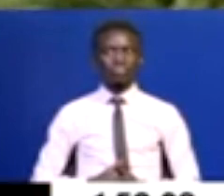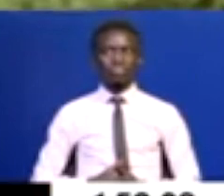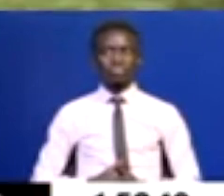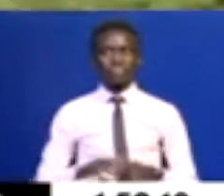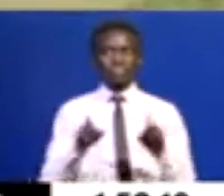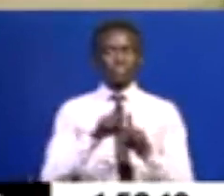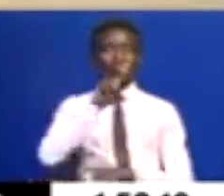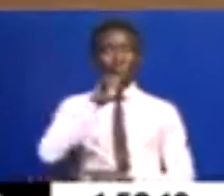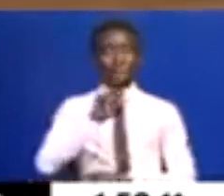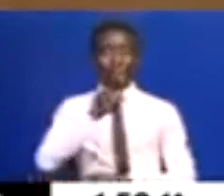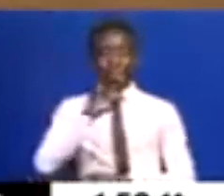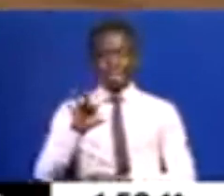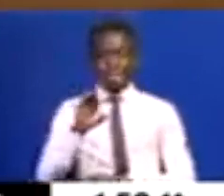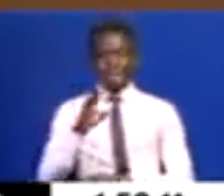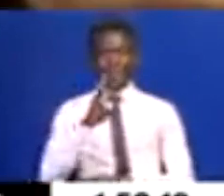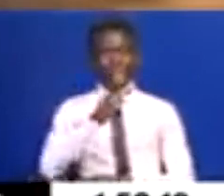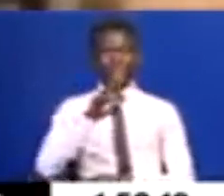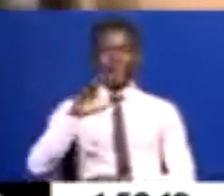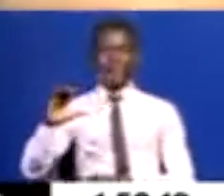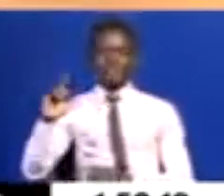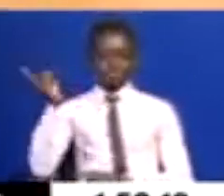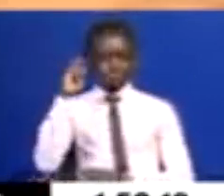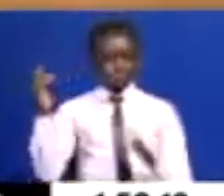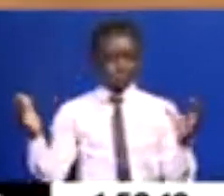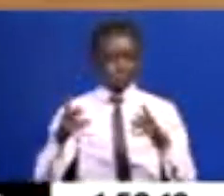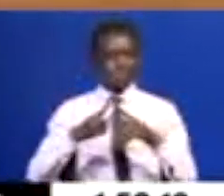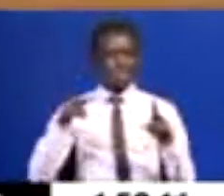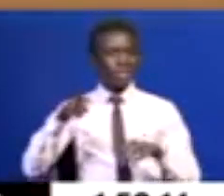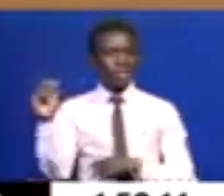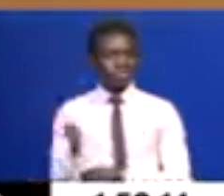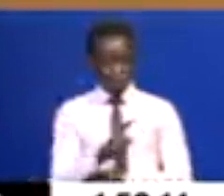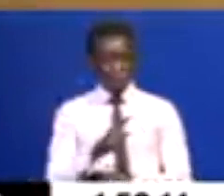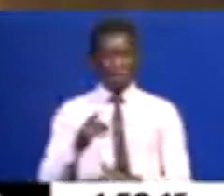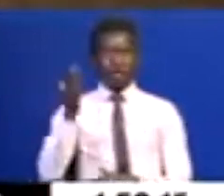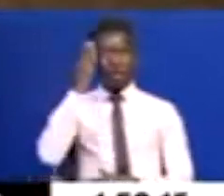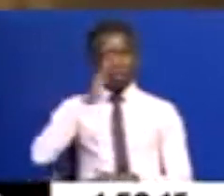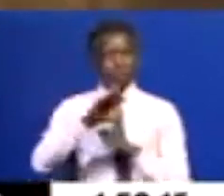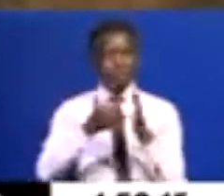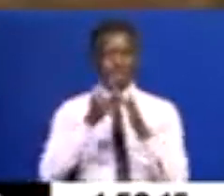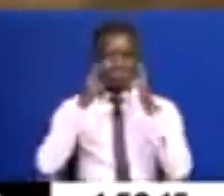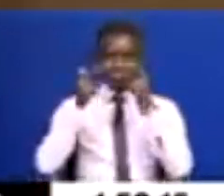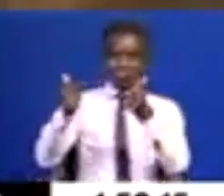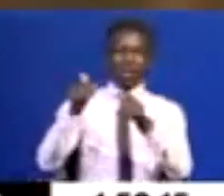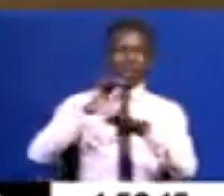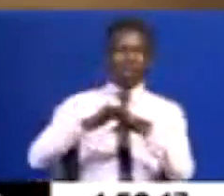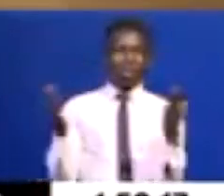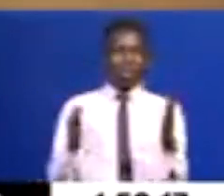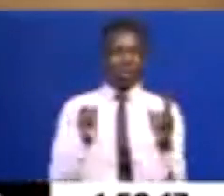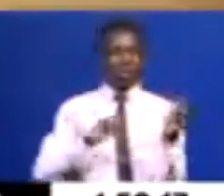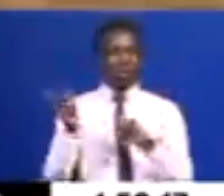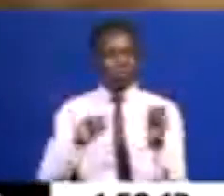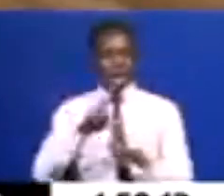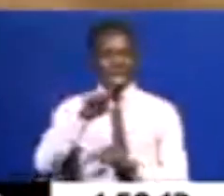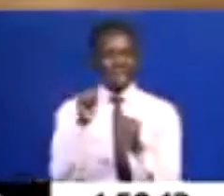As the 2023 WRC Safari Rally zooms off later this month, all eyes will be on the sleek Subaru N10 being steered